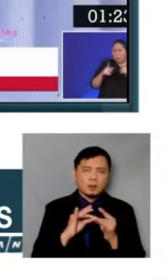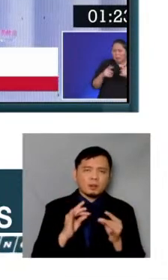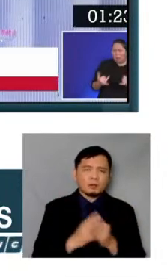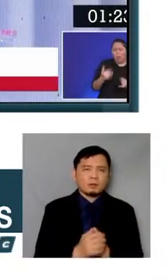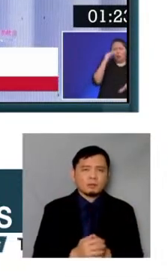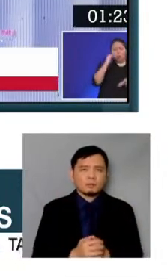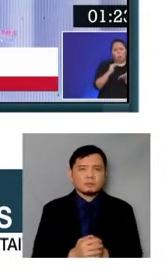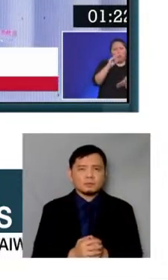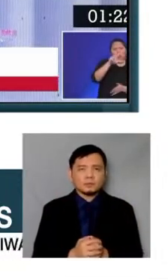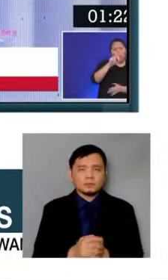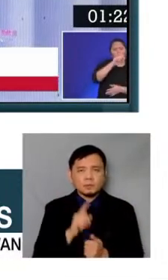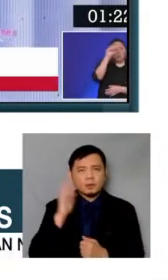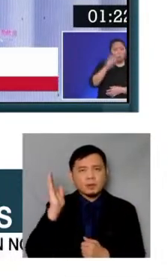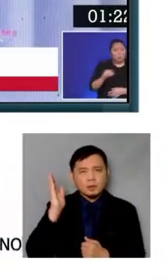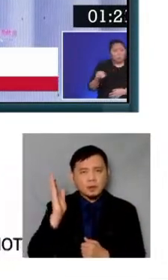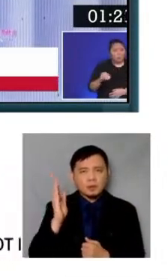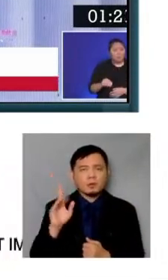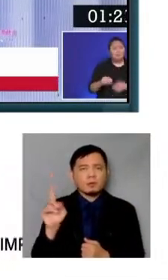for the country.